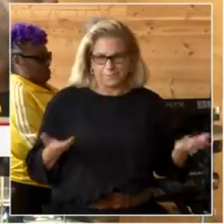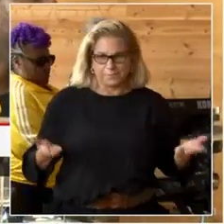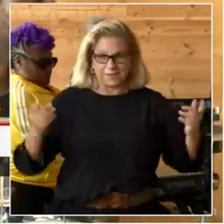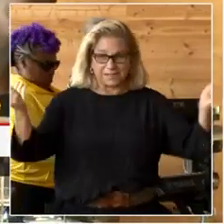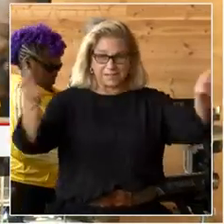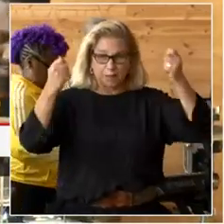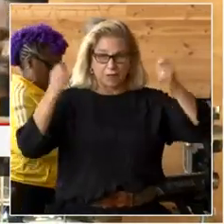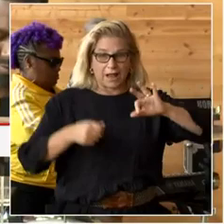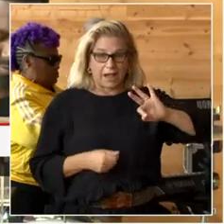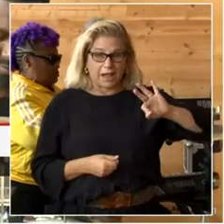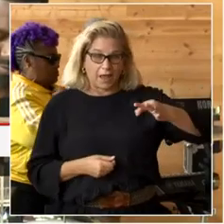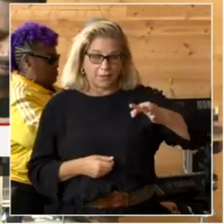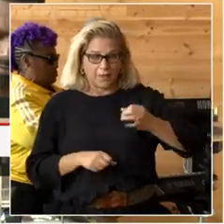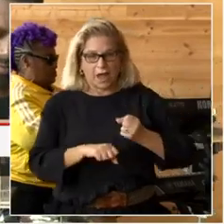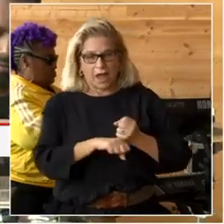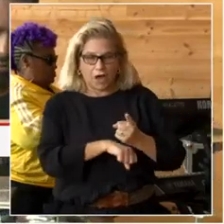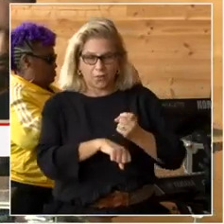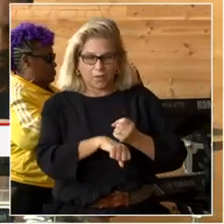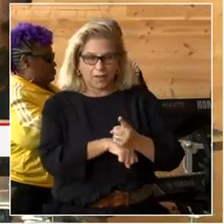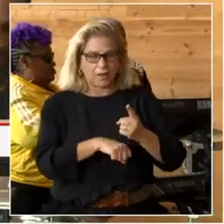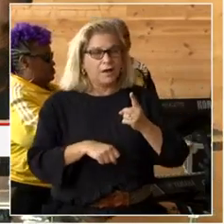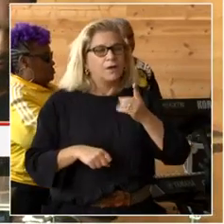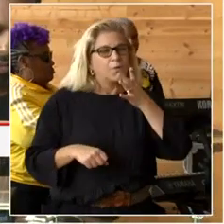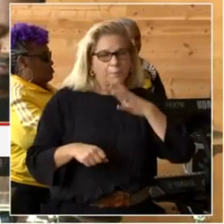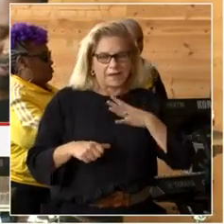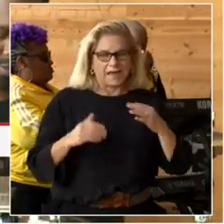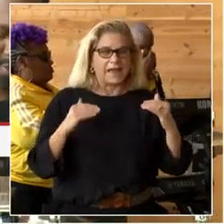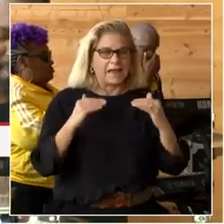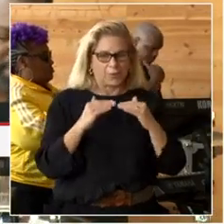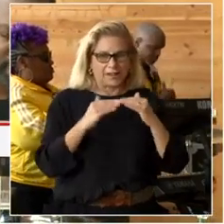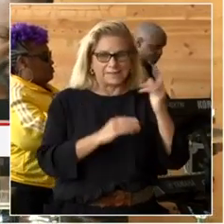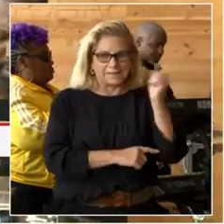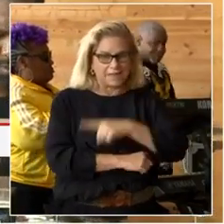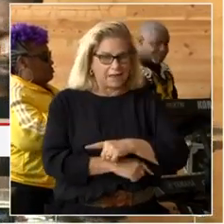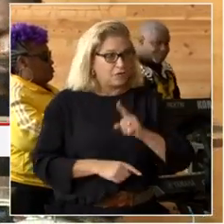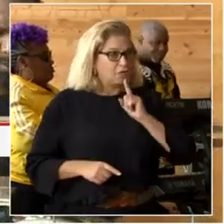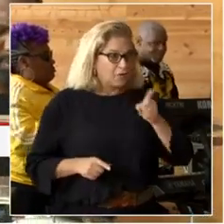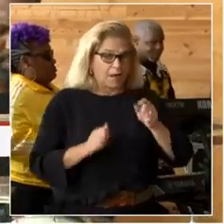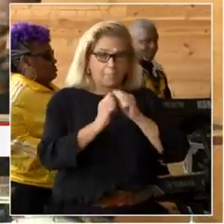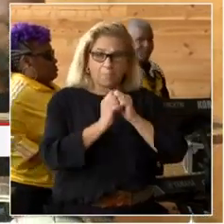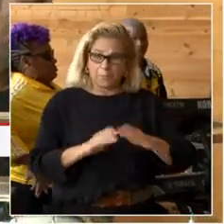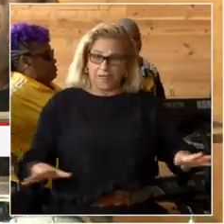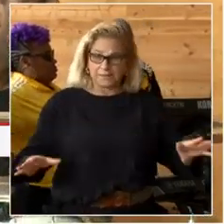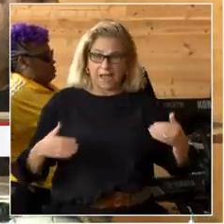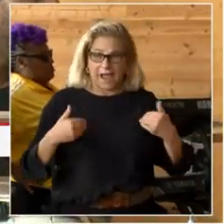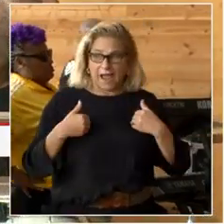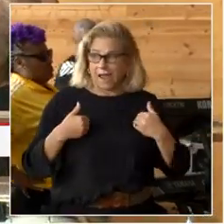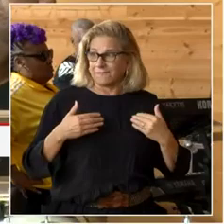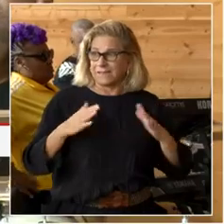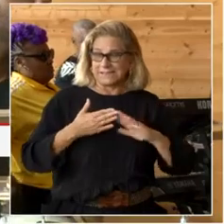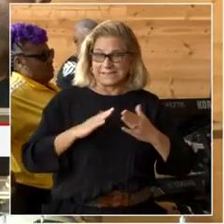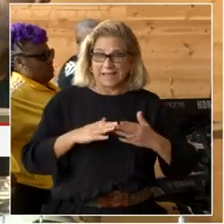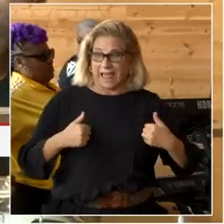annual Women's Equality Day. You know what? It is a blessing to live in a city where our mayor